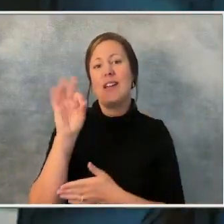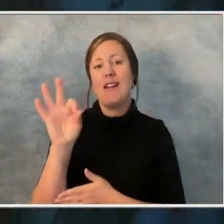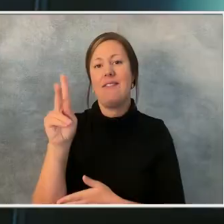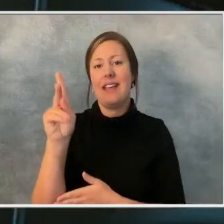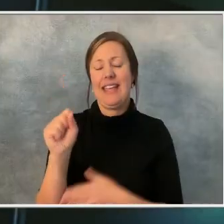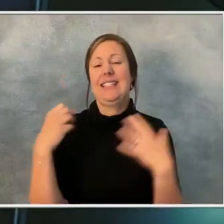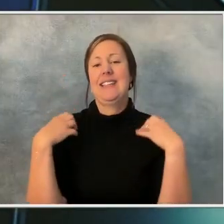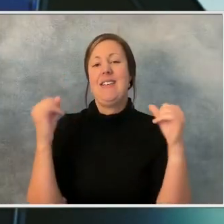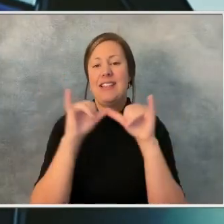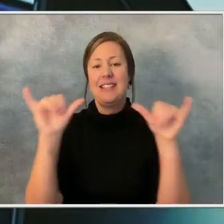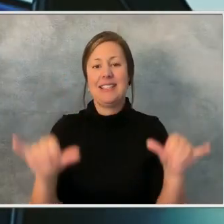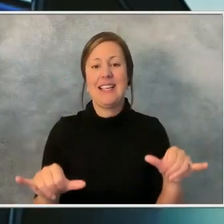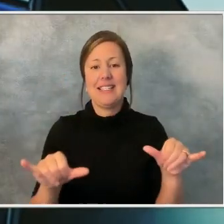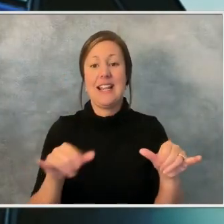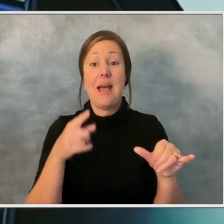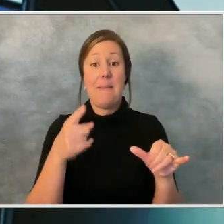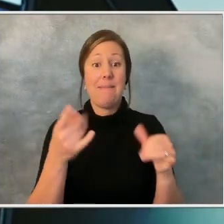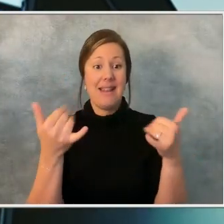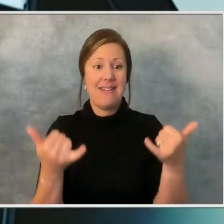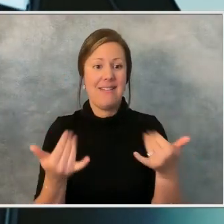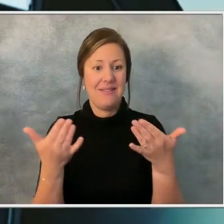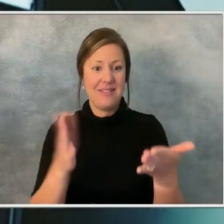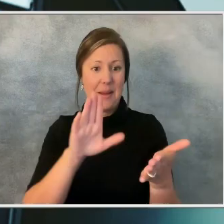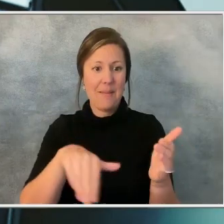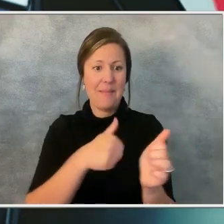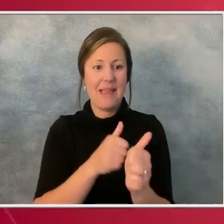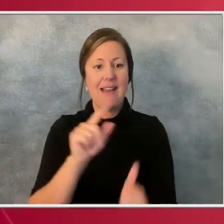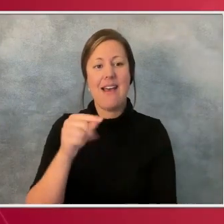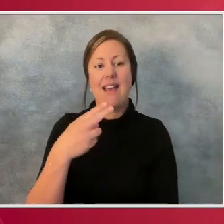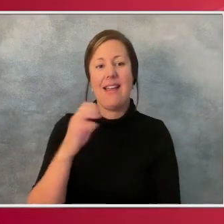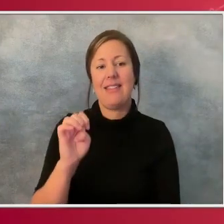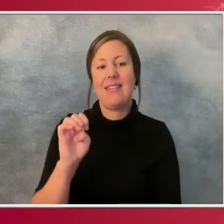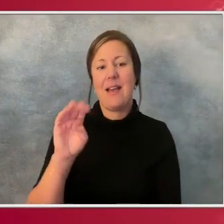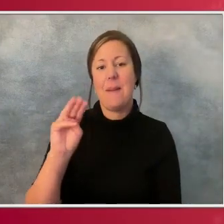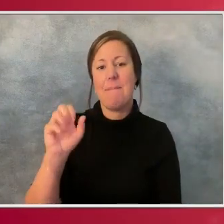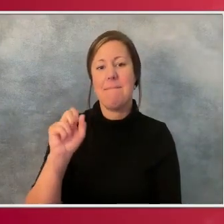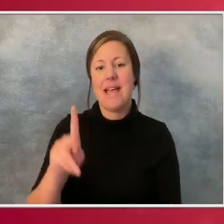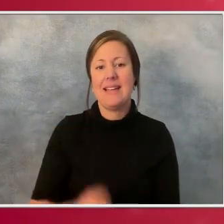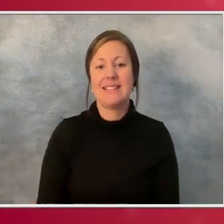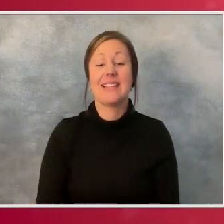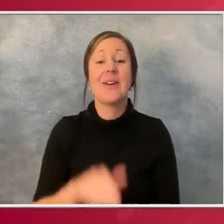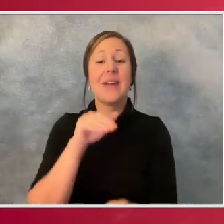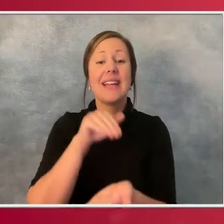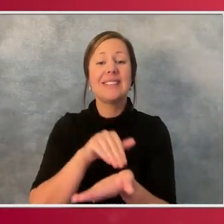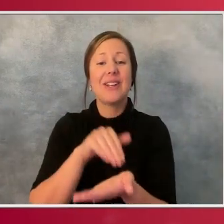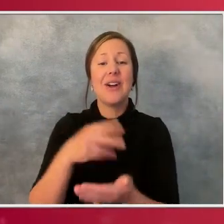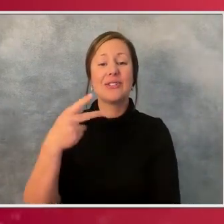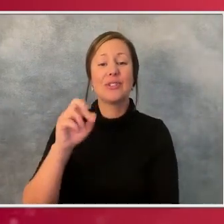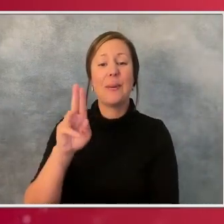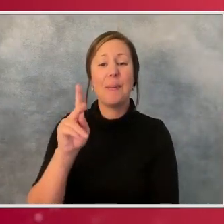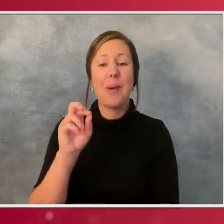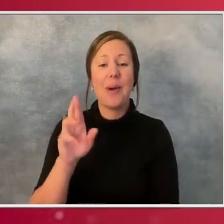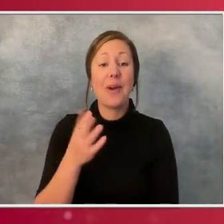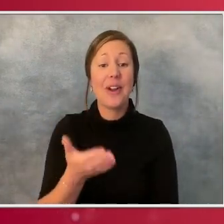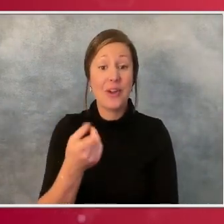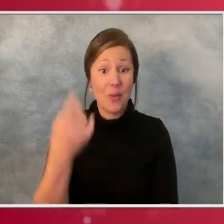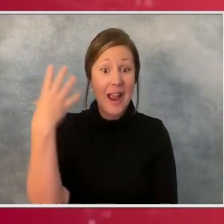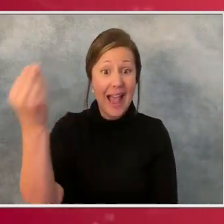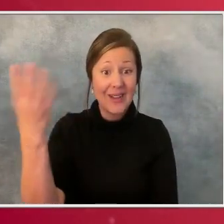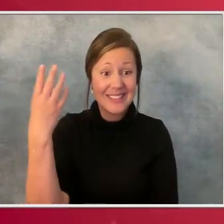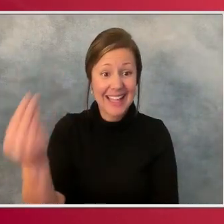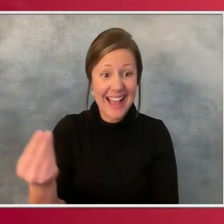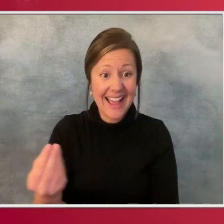go behind the mask. Okay, Dr. Parker, when we go behind the mask, you are outside. You yes. love being